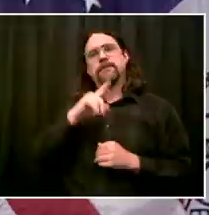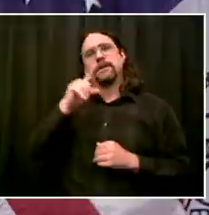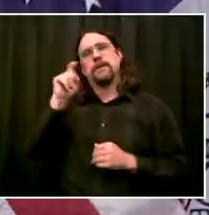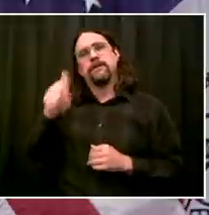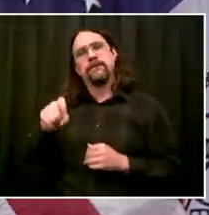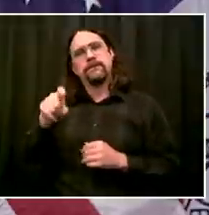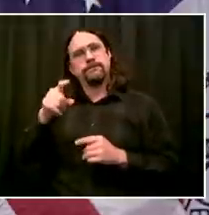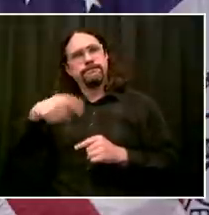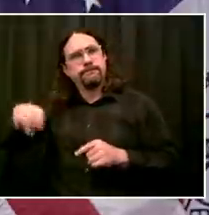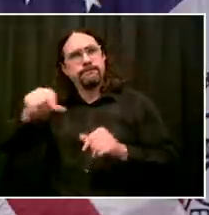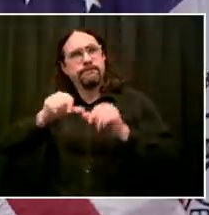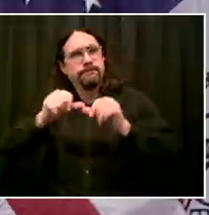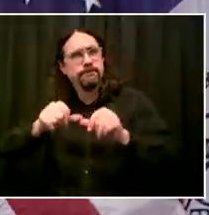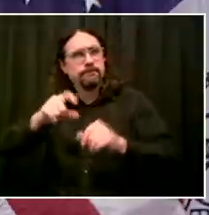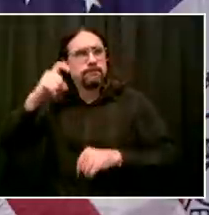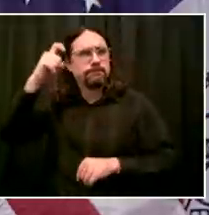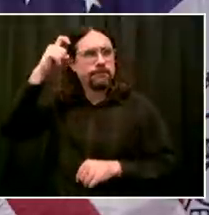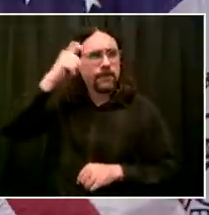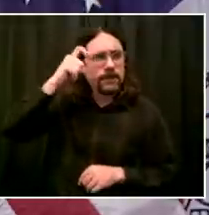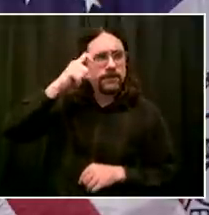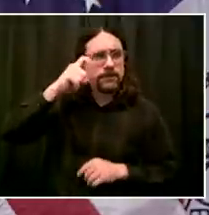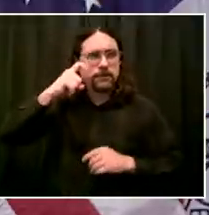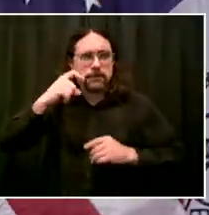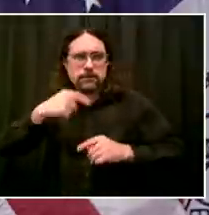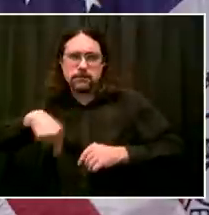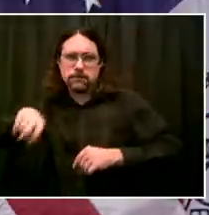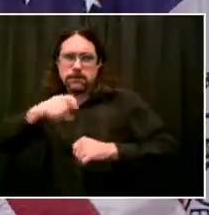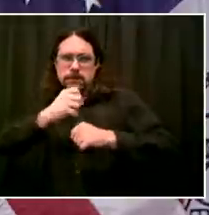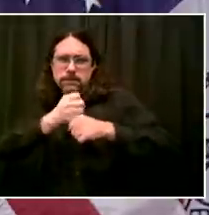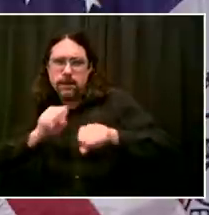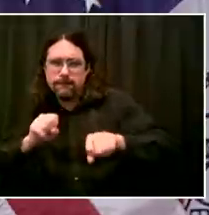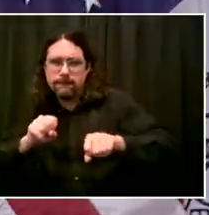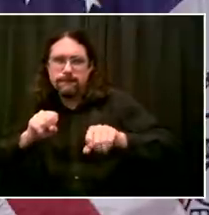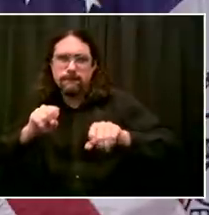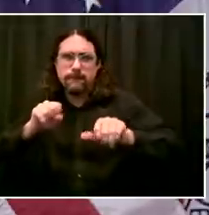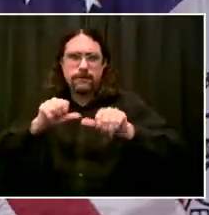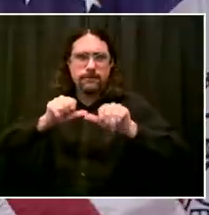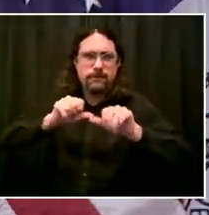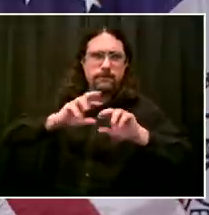want to do the right thing just because they want to do the right thing. I know people want to do the right thing because they want to move forward.